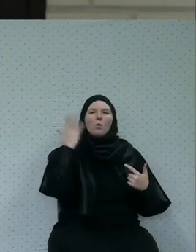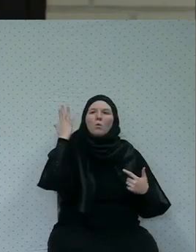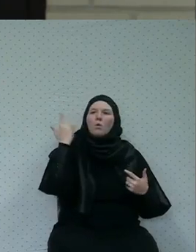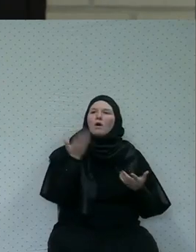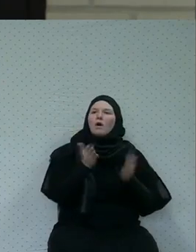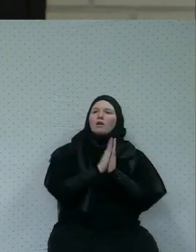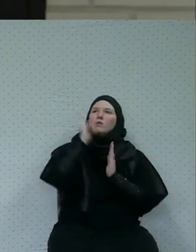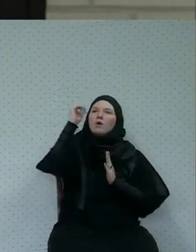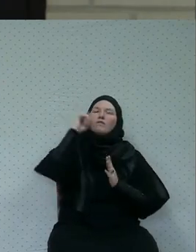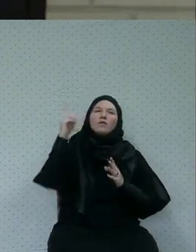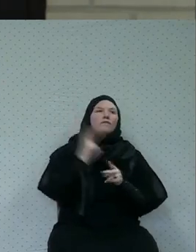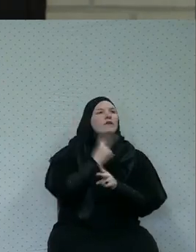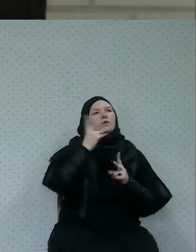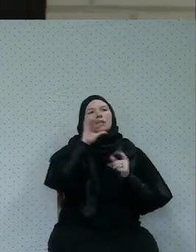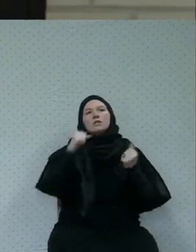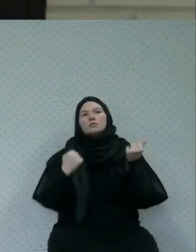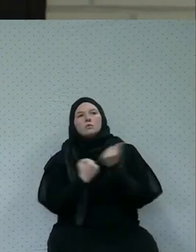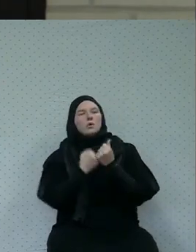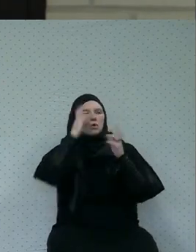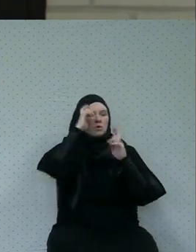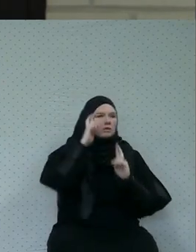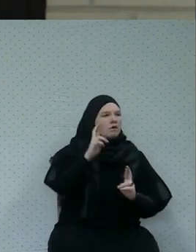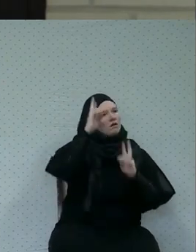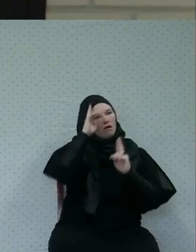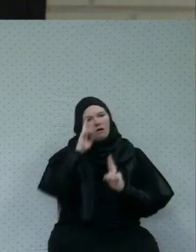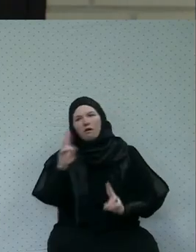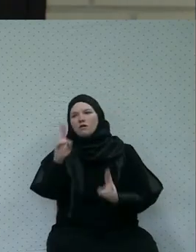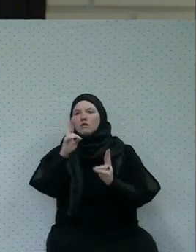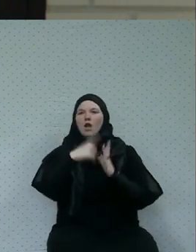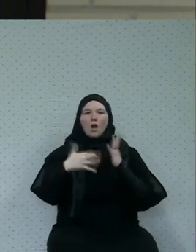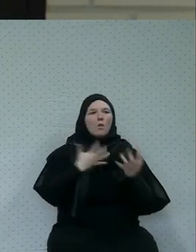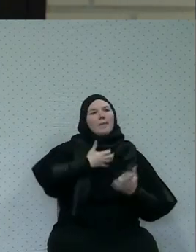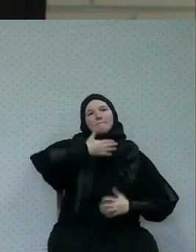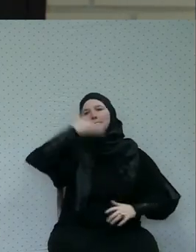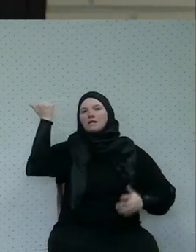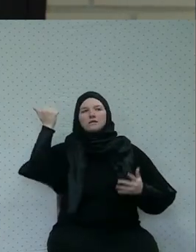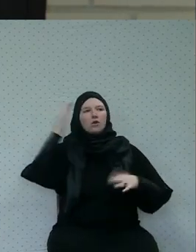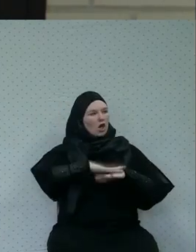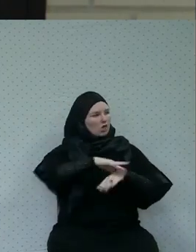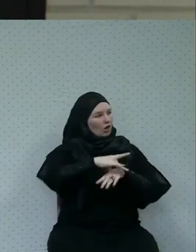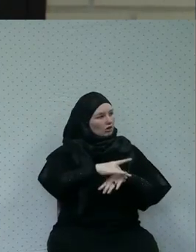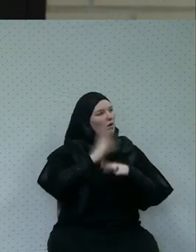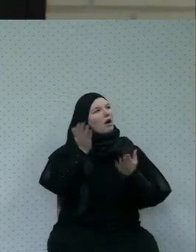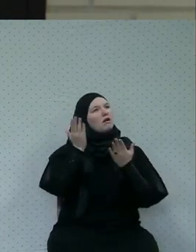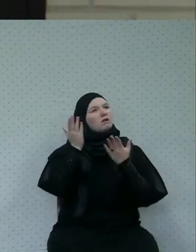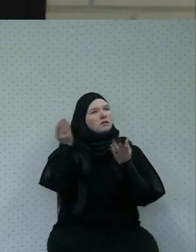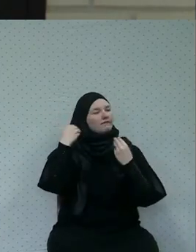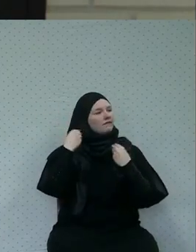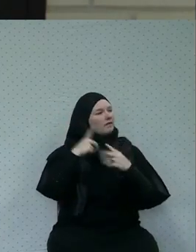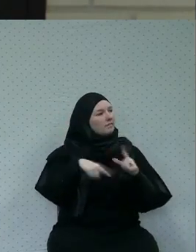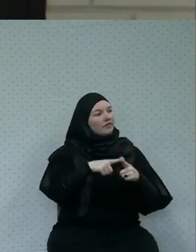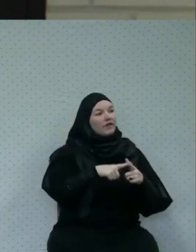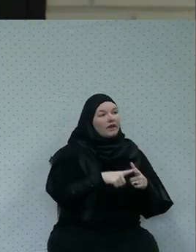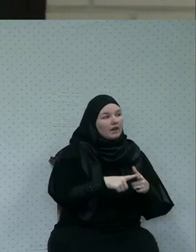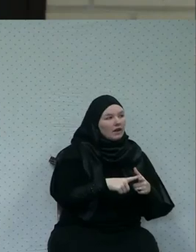ask Allah for victory and support and dignity and honor and to be the best on earth, but